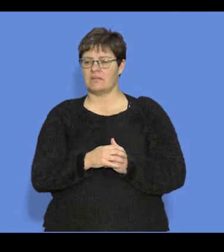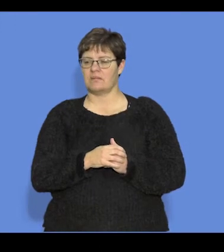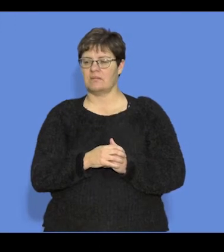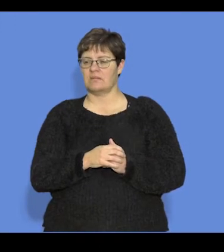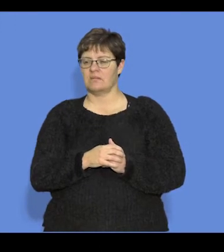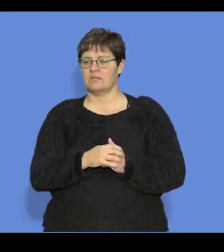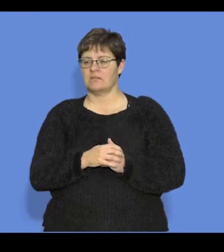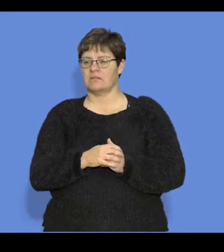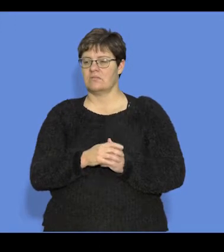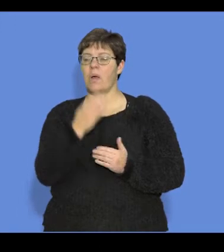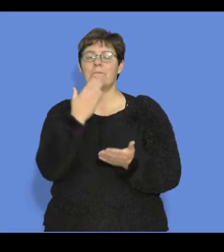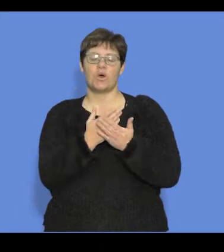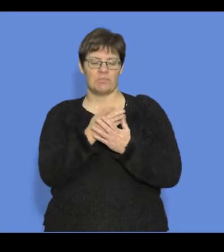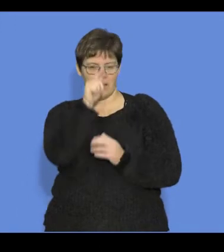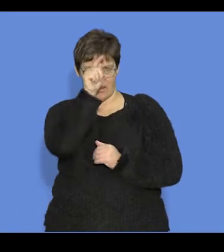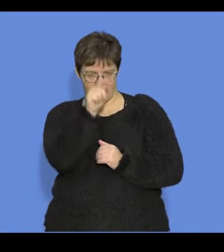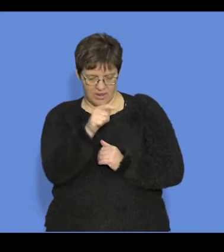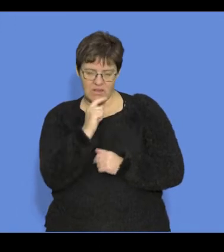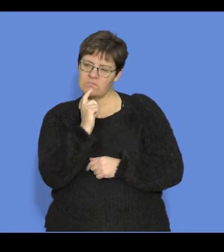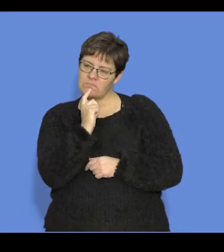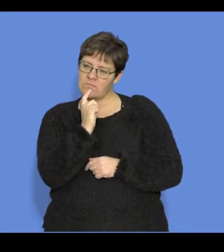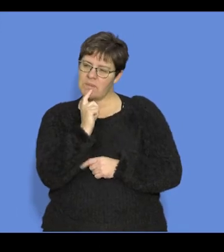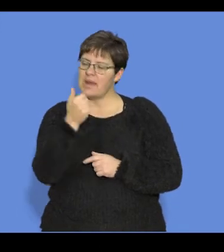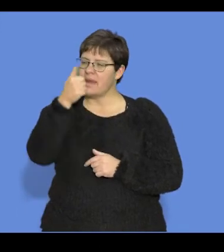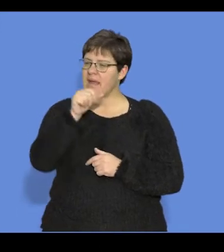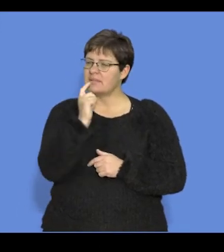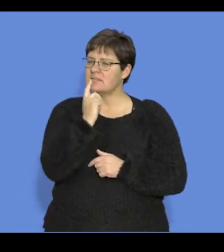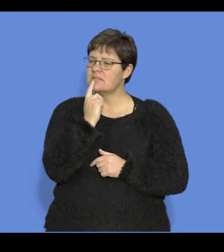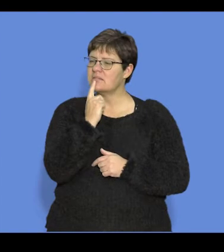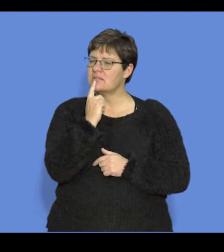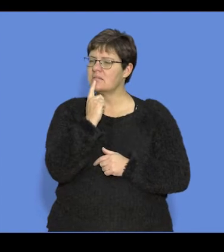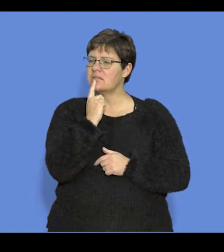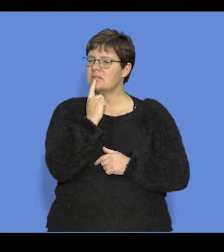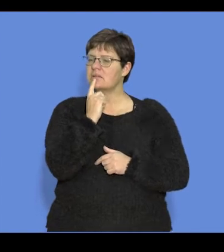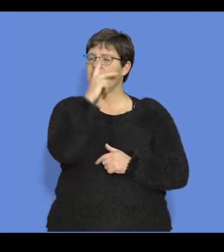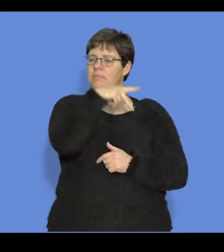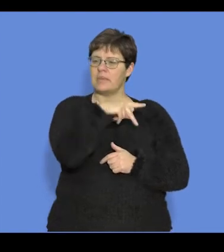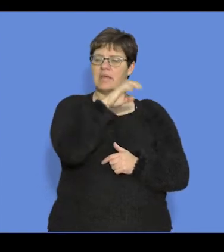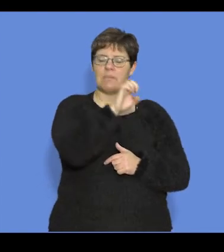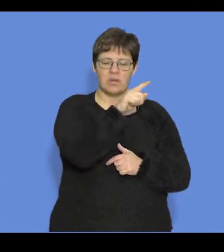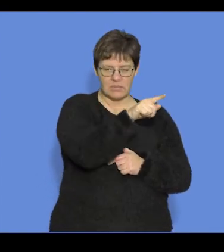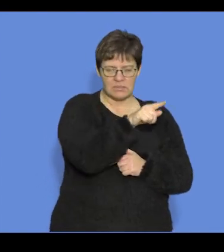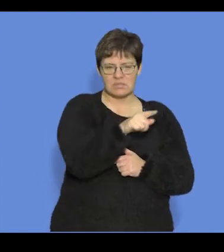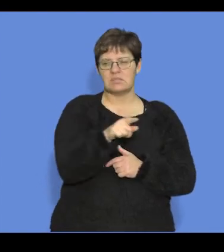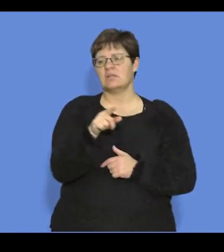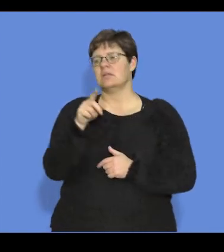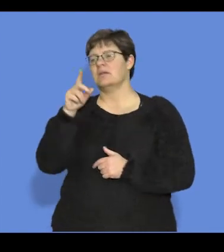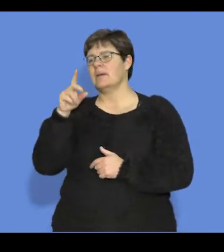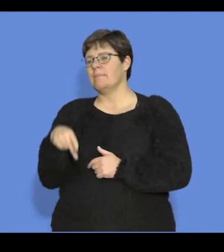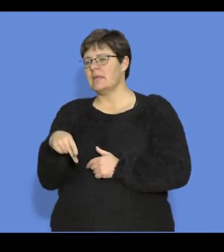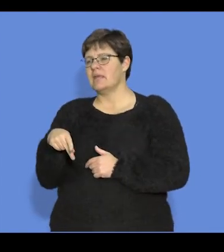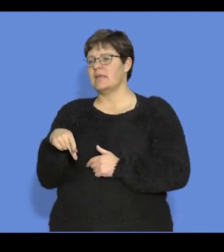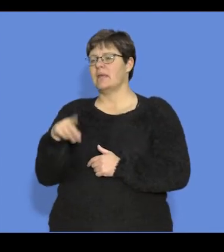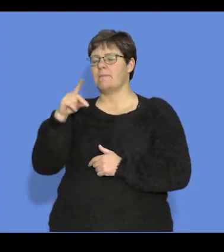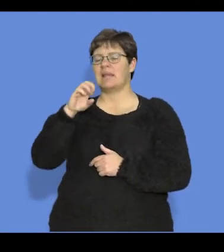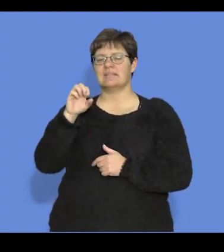So those are possible. So then we look at the next one. Okay, P is the epidermis. Q is the palisade layer,